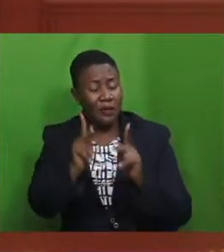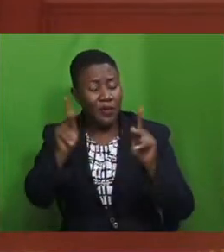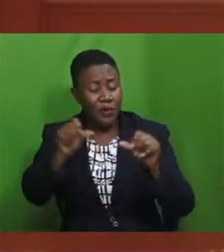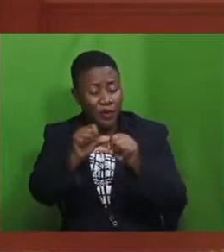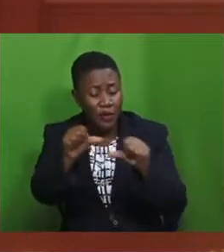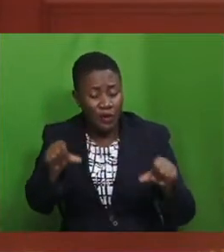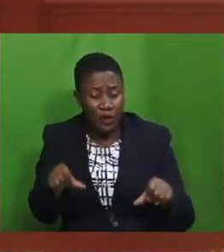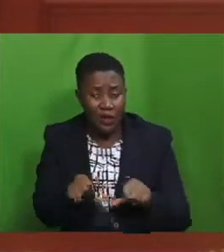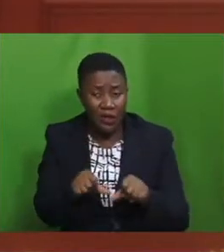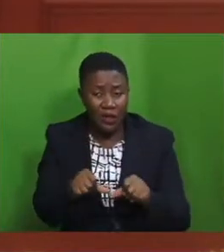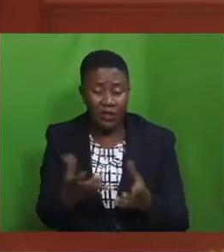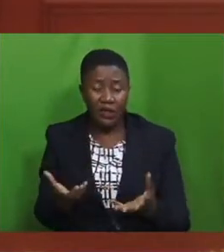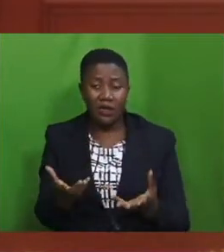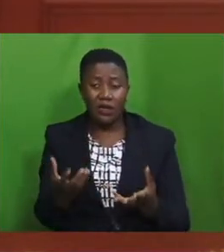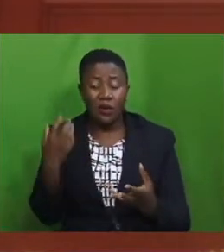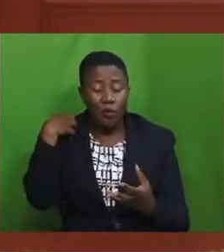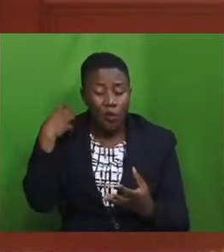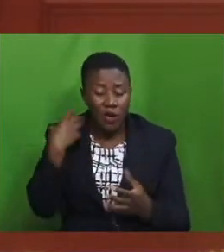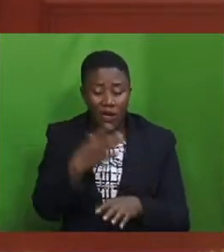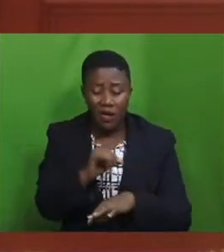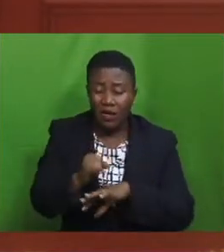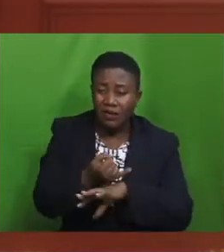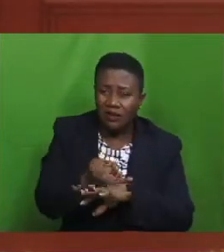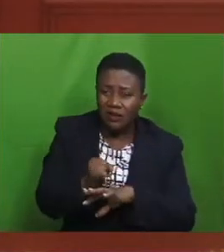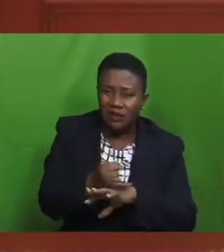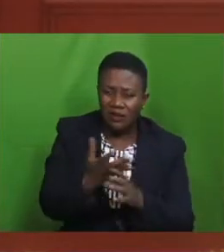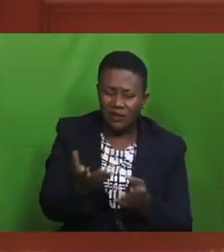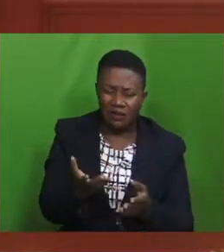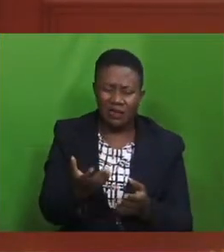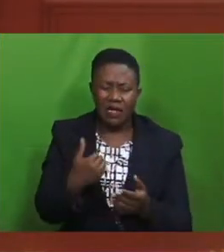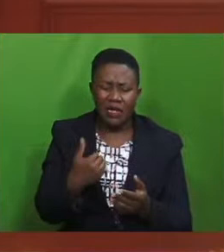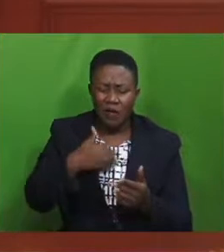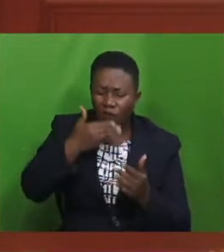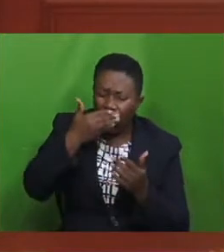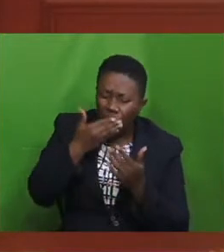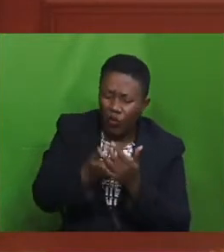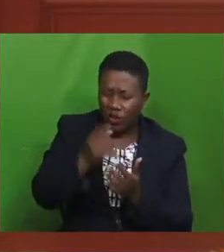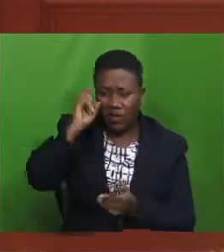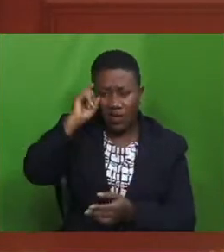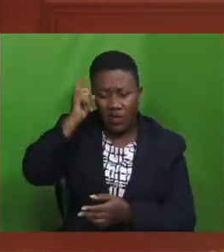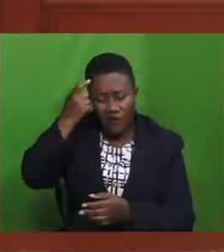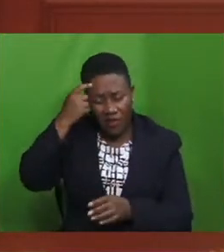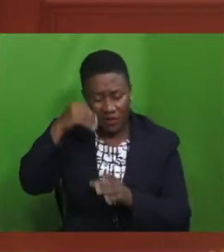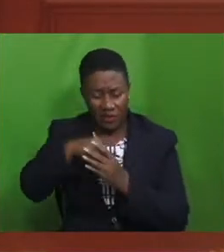and institutions are at the heart of good governance of those